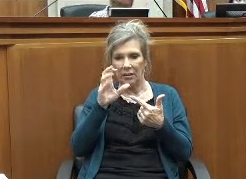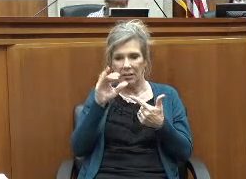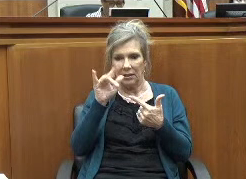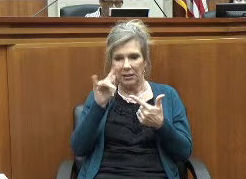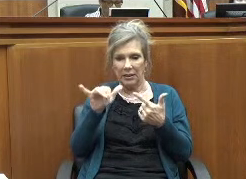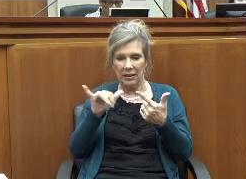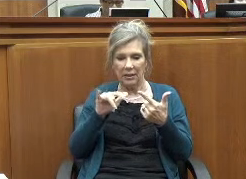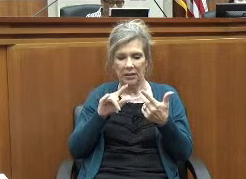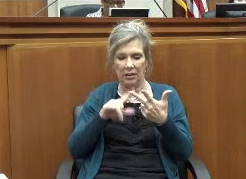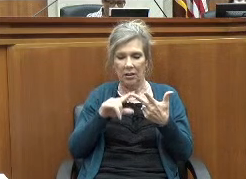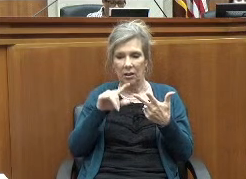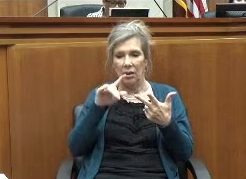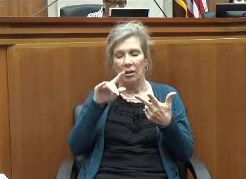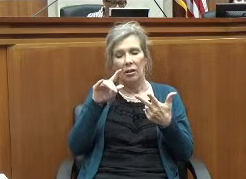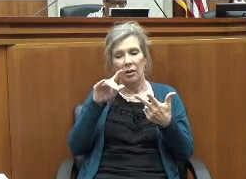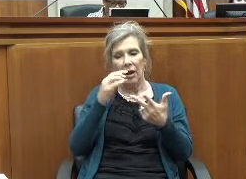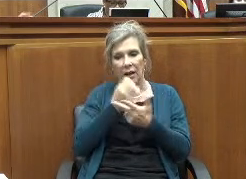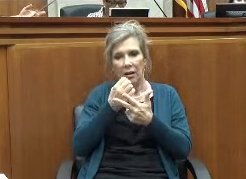status.